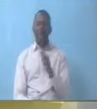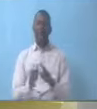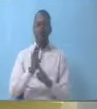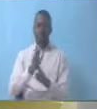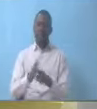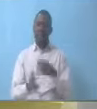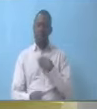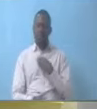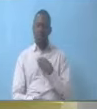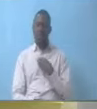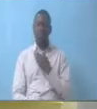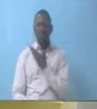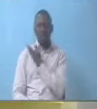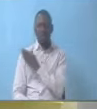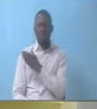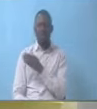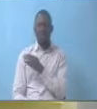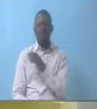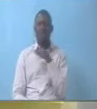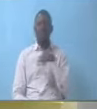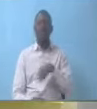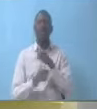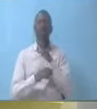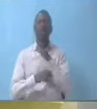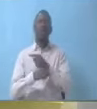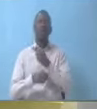I would not have waited all this long,